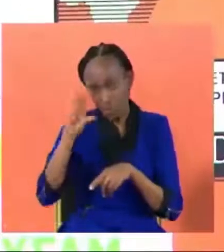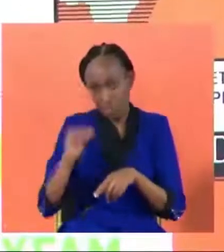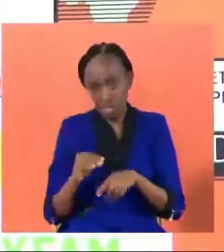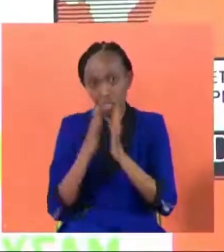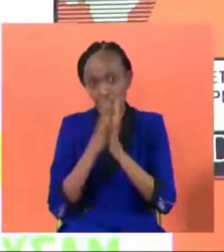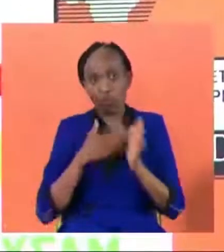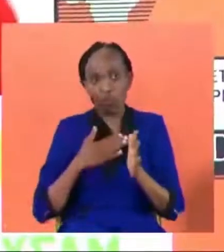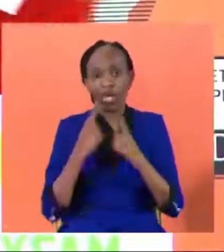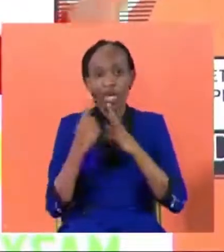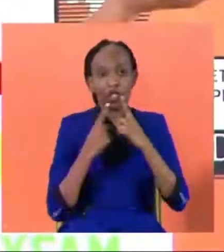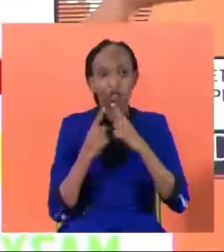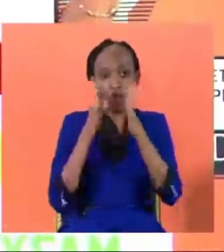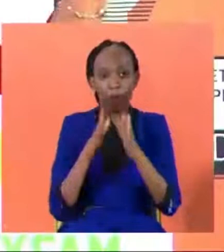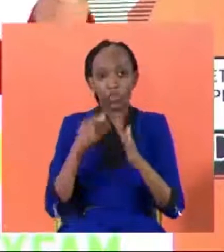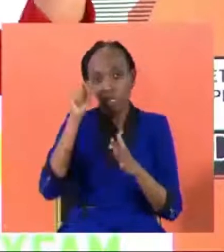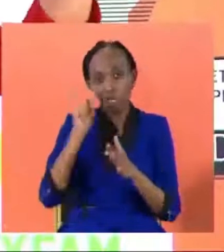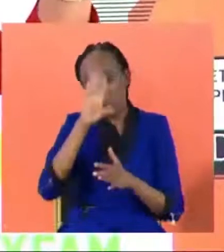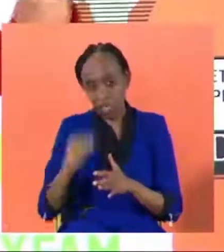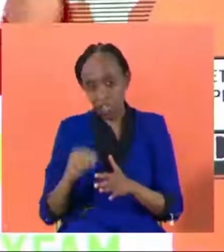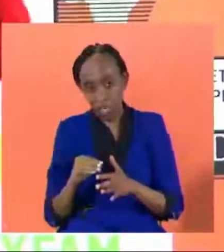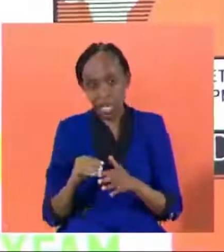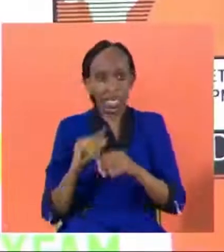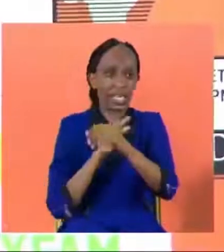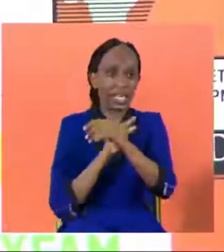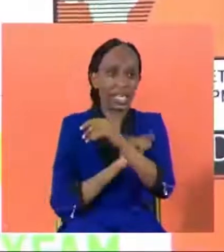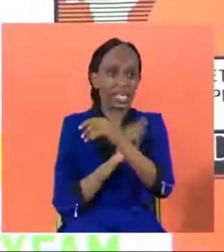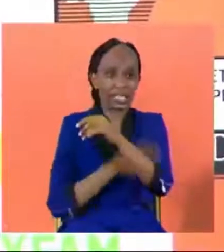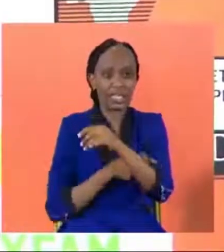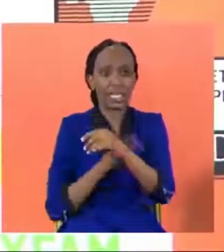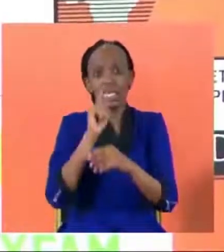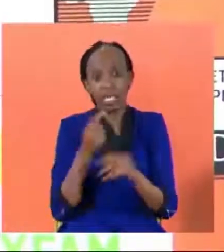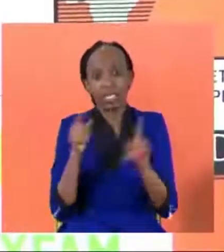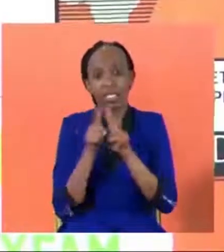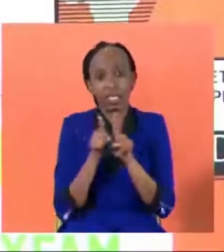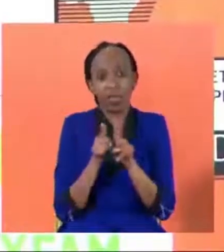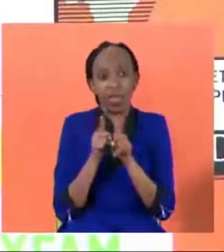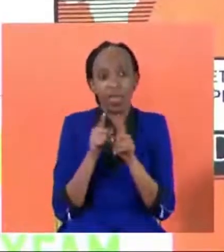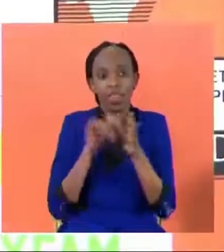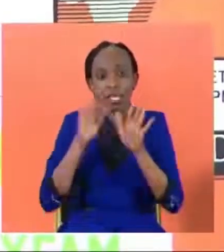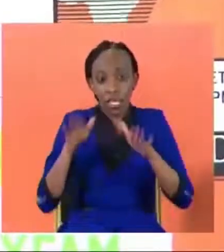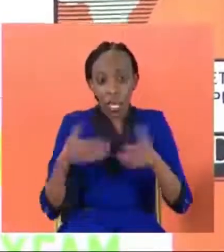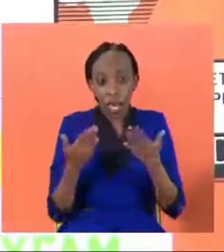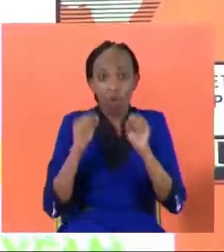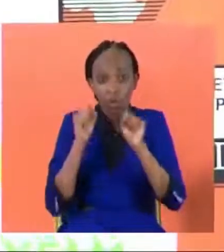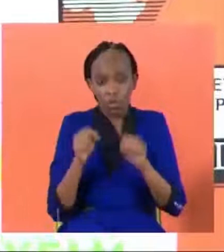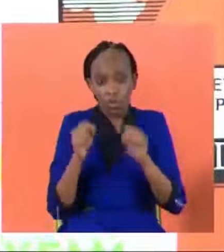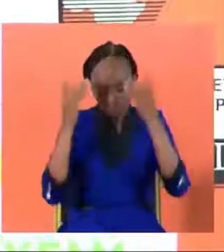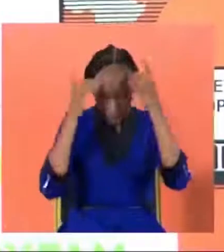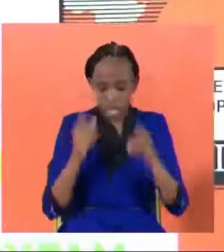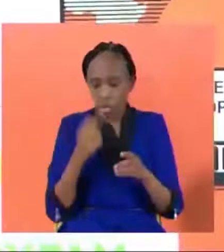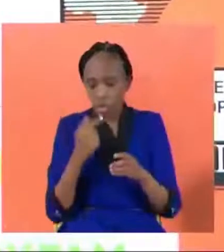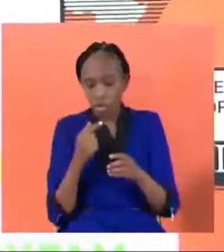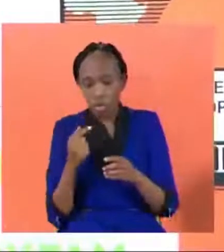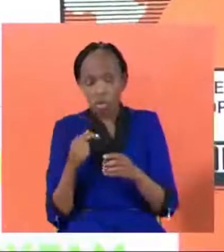story, I spoke to someone in South Africa, I spoke to someone in Nigeria, I spoke to someone in Kenya as well. So that helps you also just determine that, like, who is